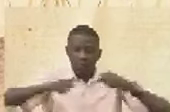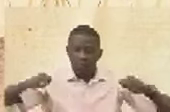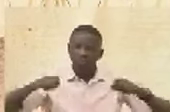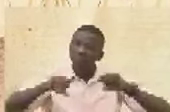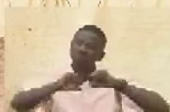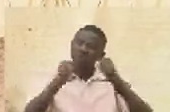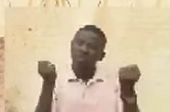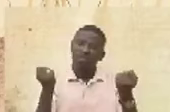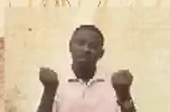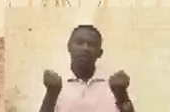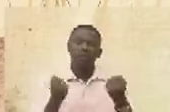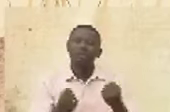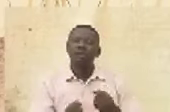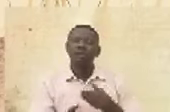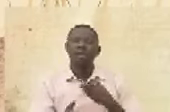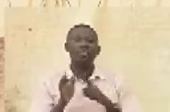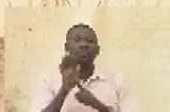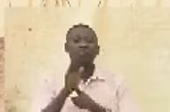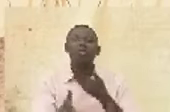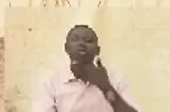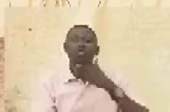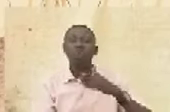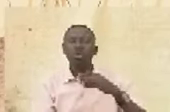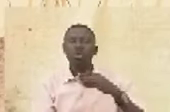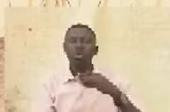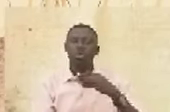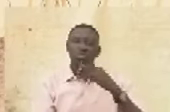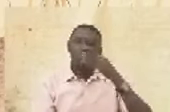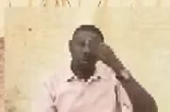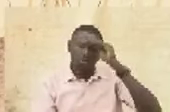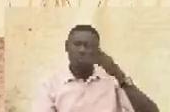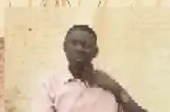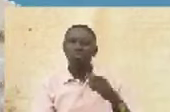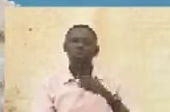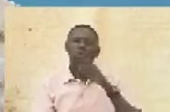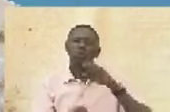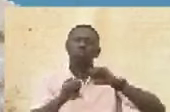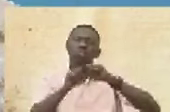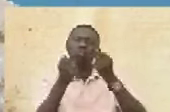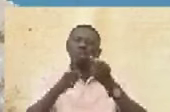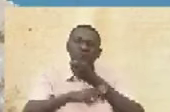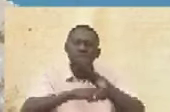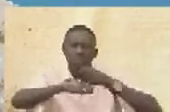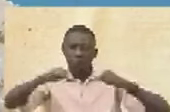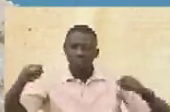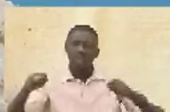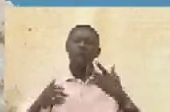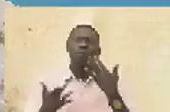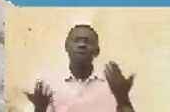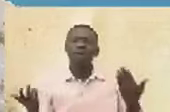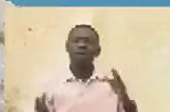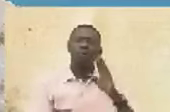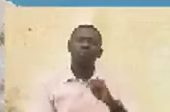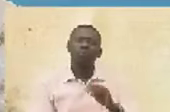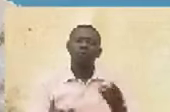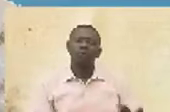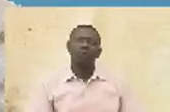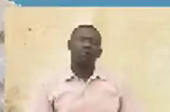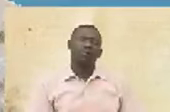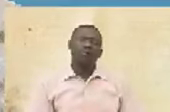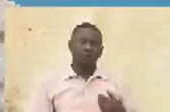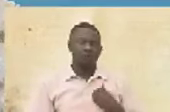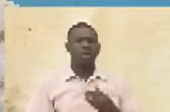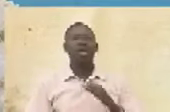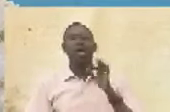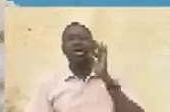them? Fondinke o yemi na hajo tinya. Young men that whom you destroyed, how many of them? Ngo ya hani ndo make. I told them that